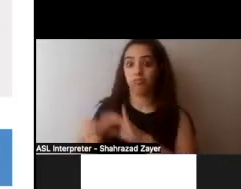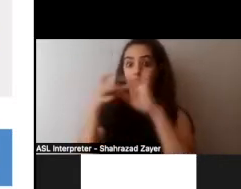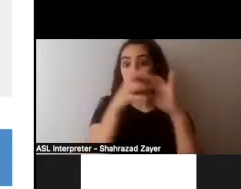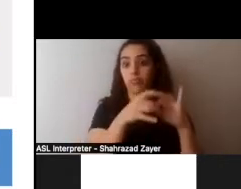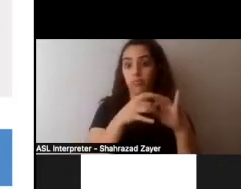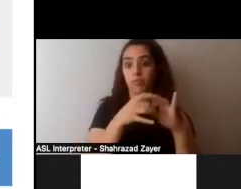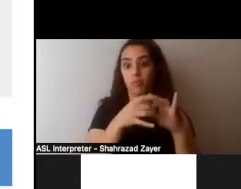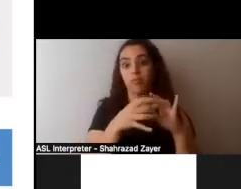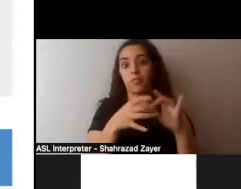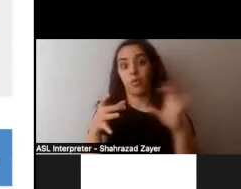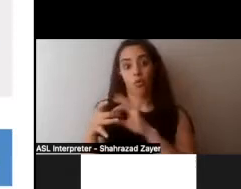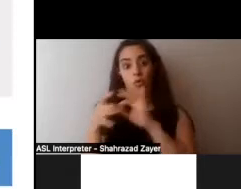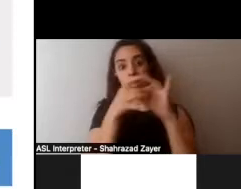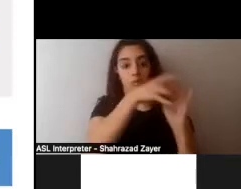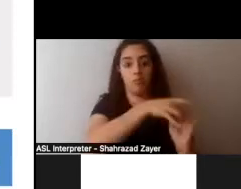influence a